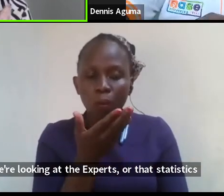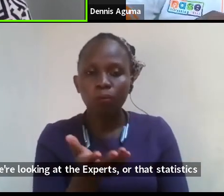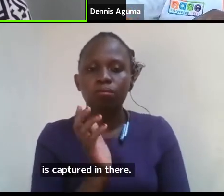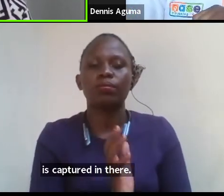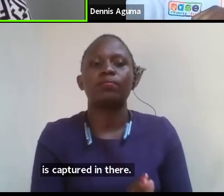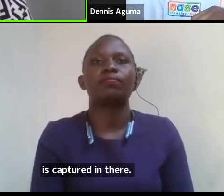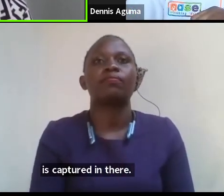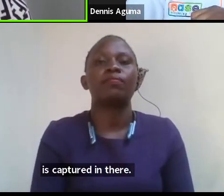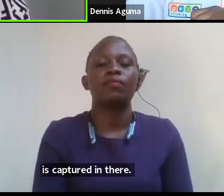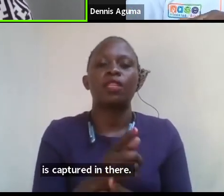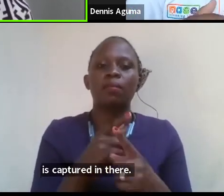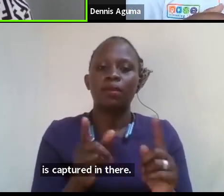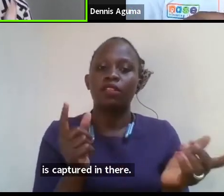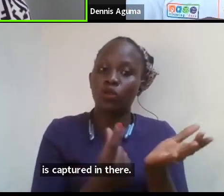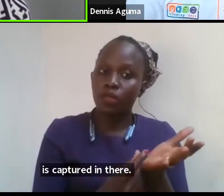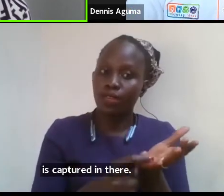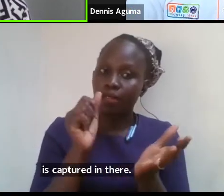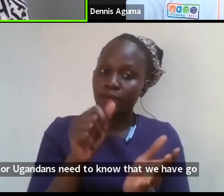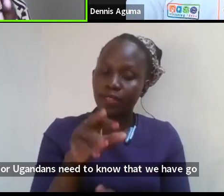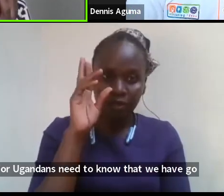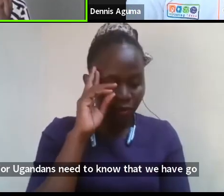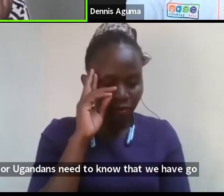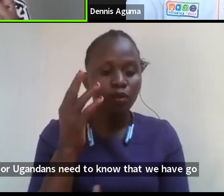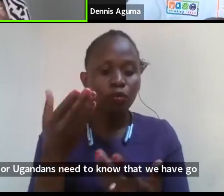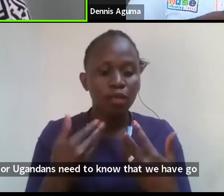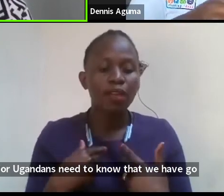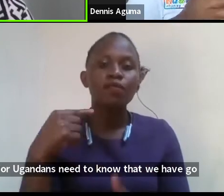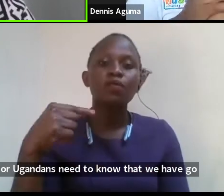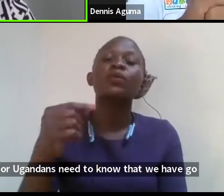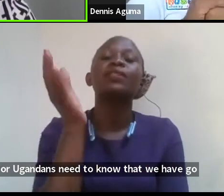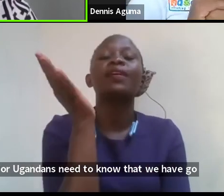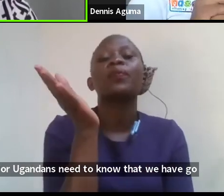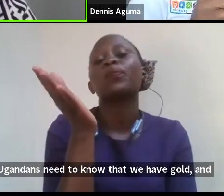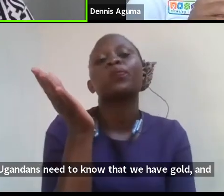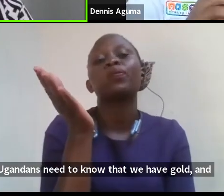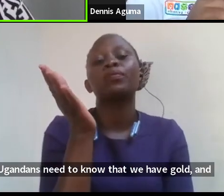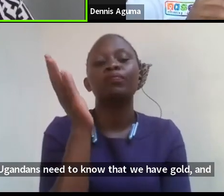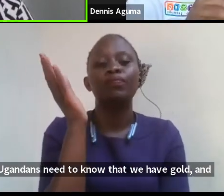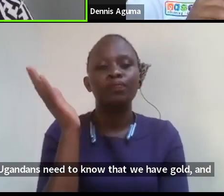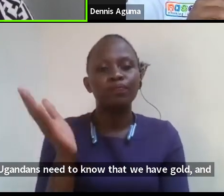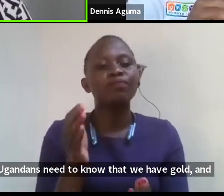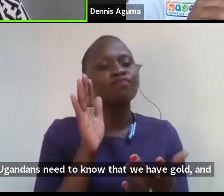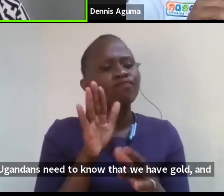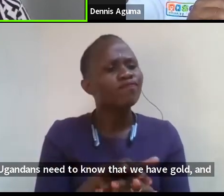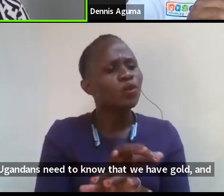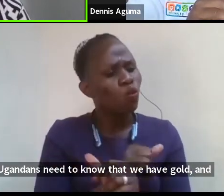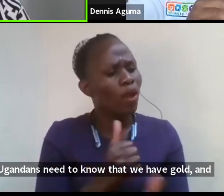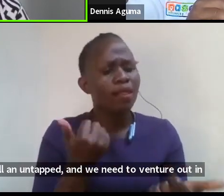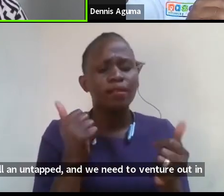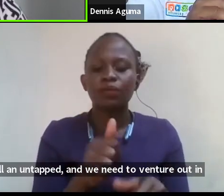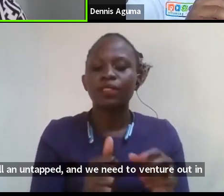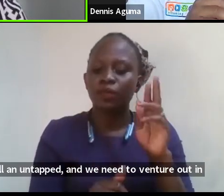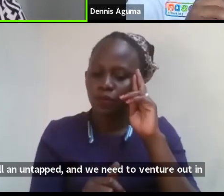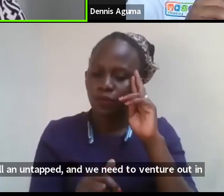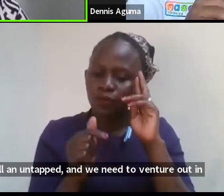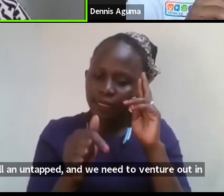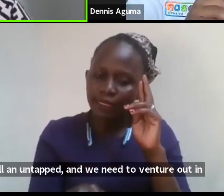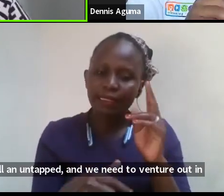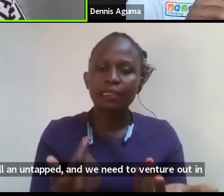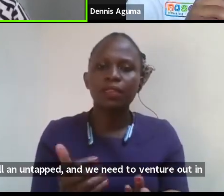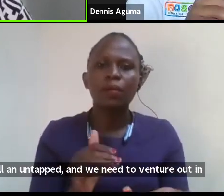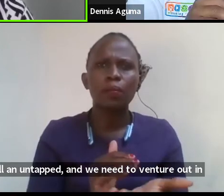for Ugandans need to know that we have gold and it's so untapped, and we need to venture out and pick interest,